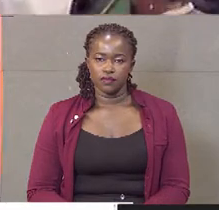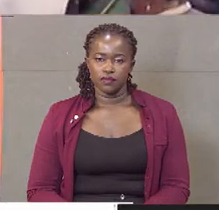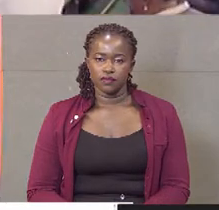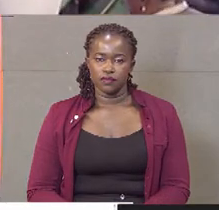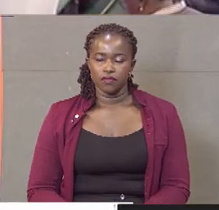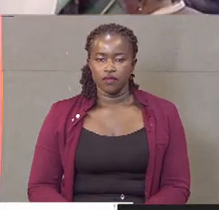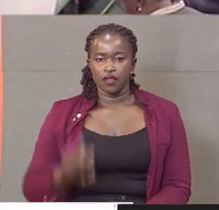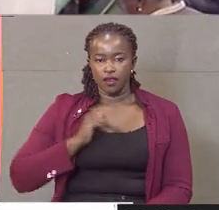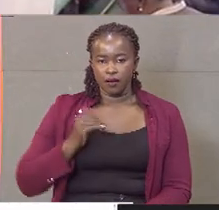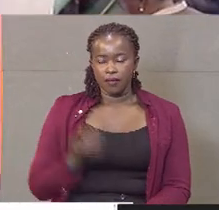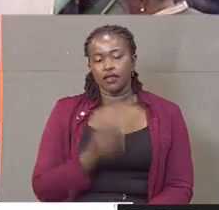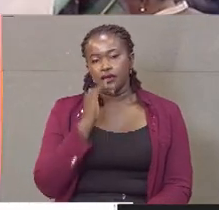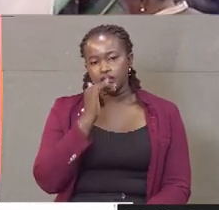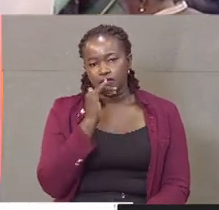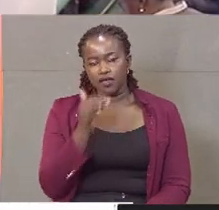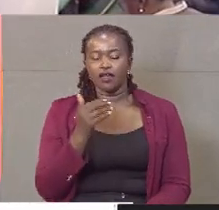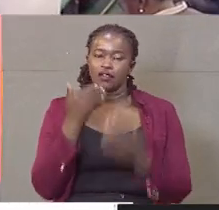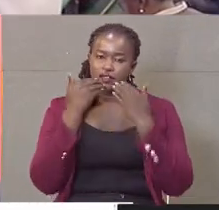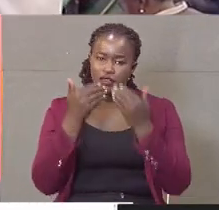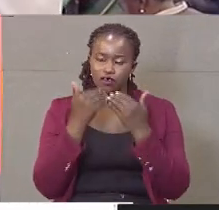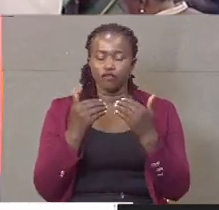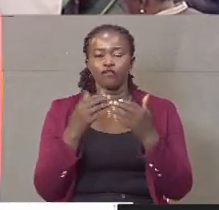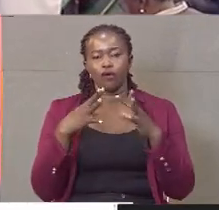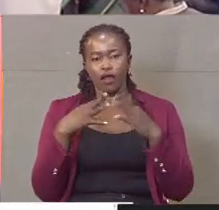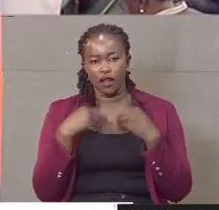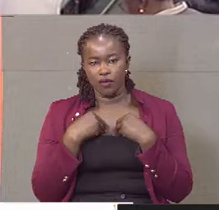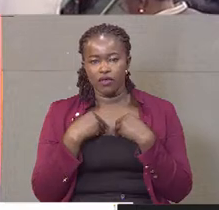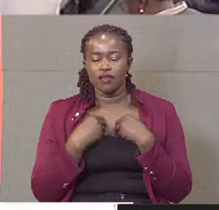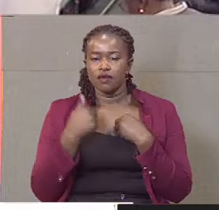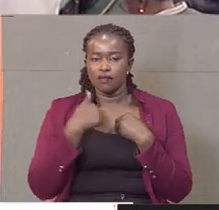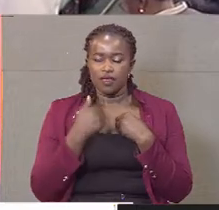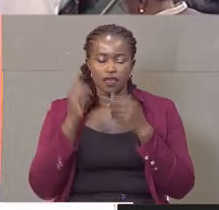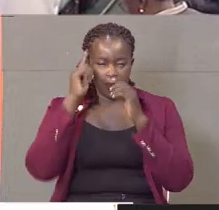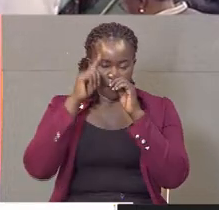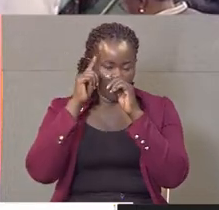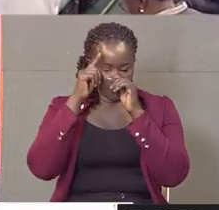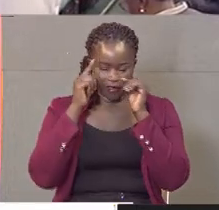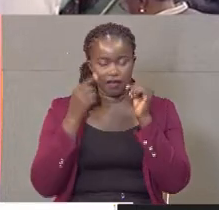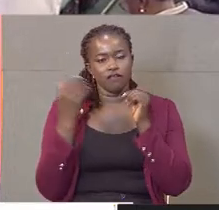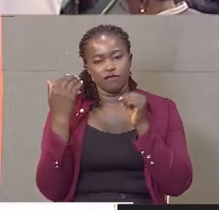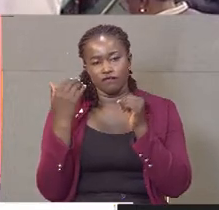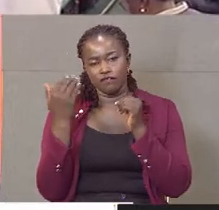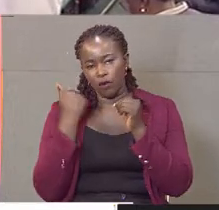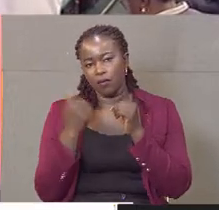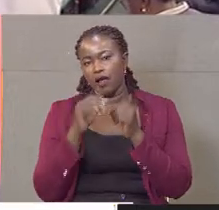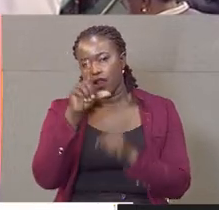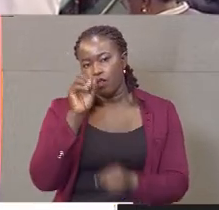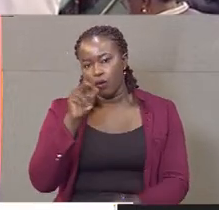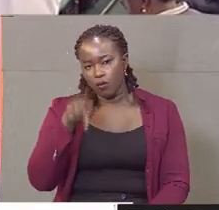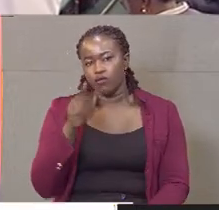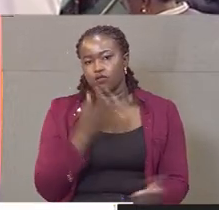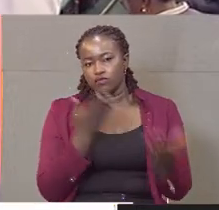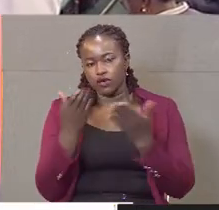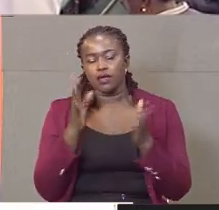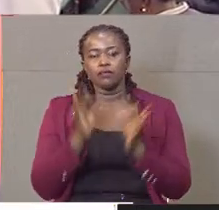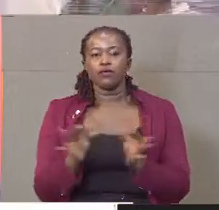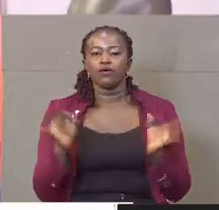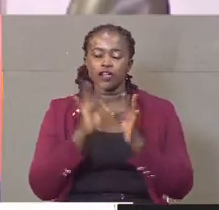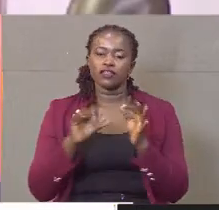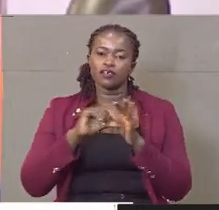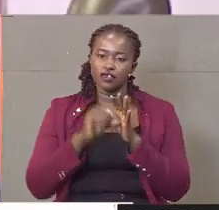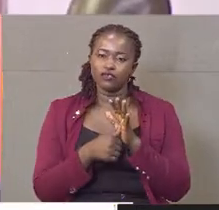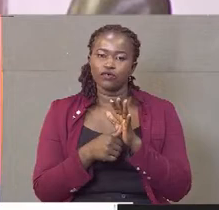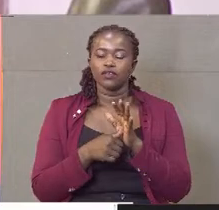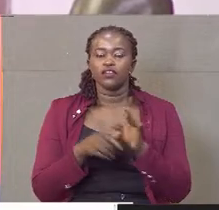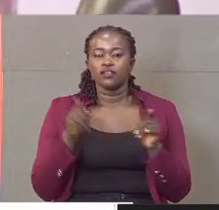Madam Speaker, thank you for allowing this. I think the former law raises an important issue which points to